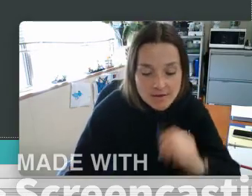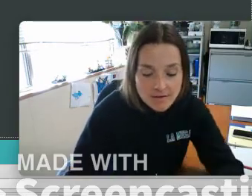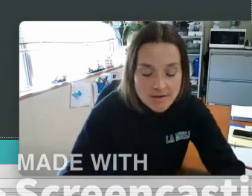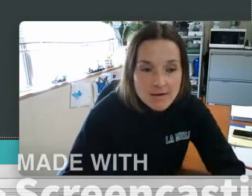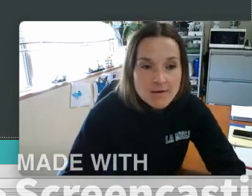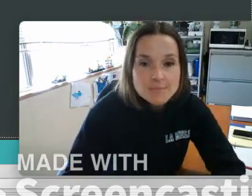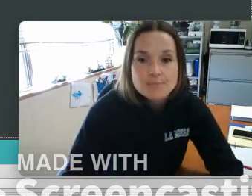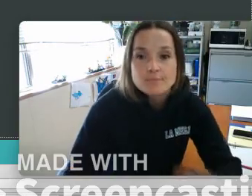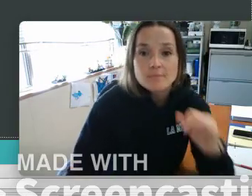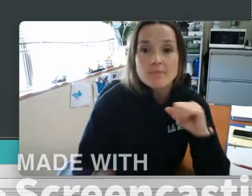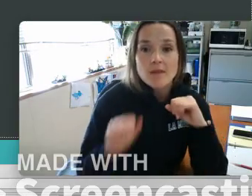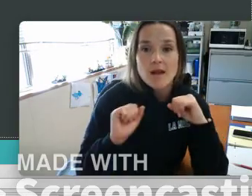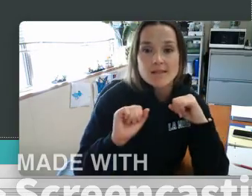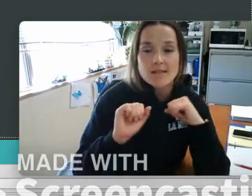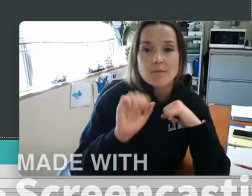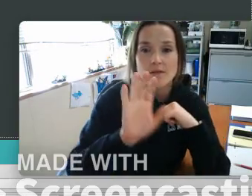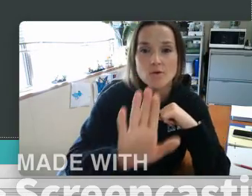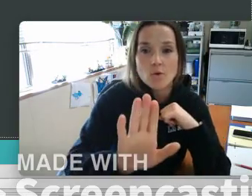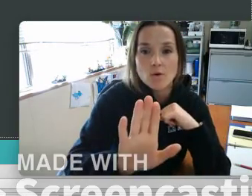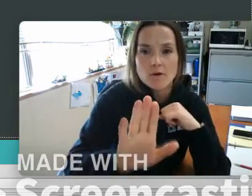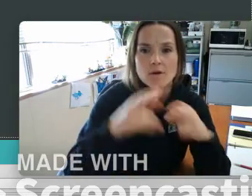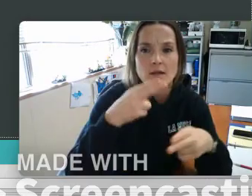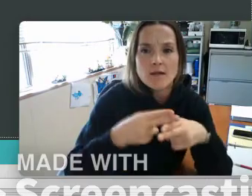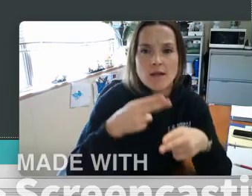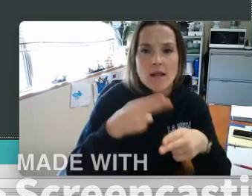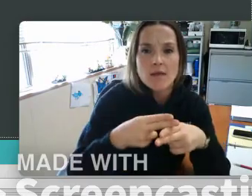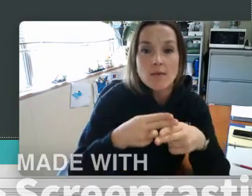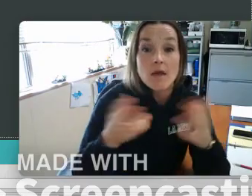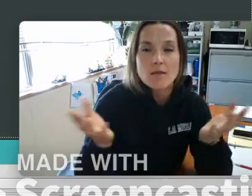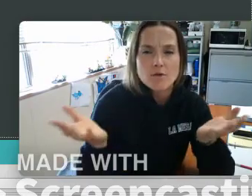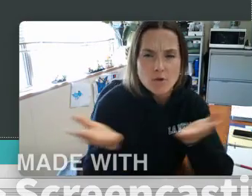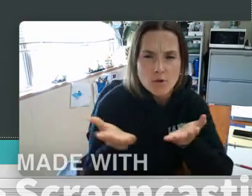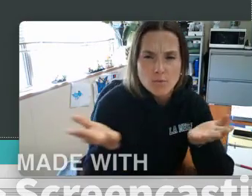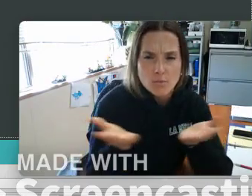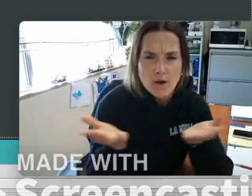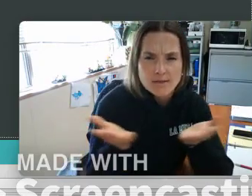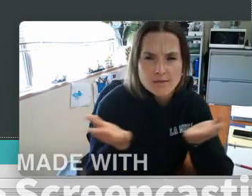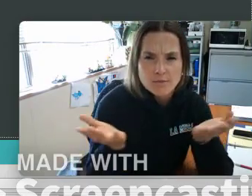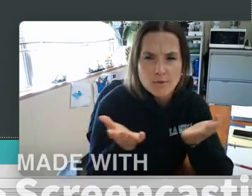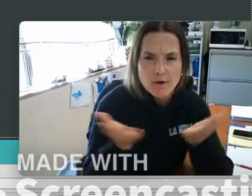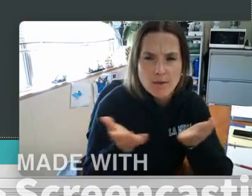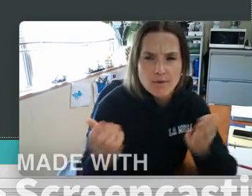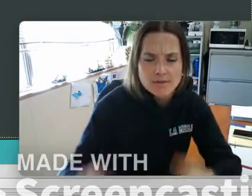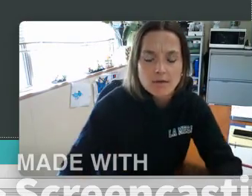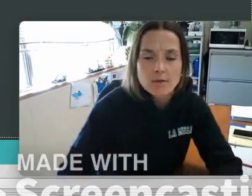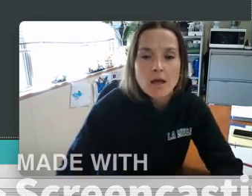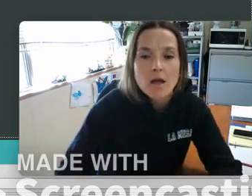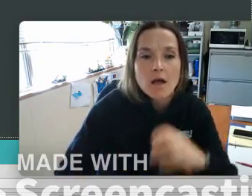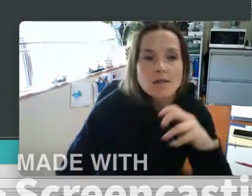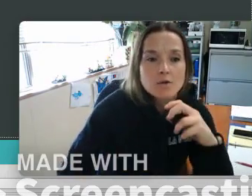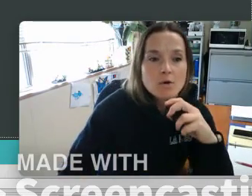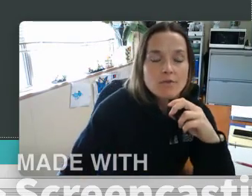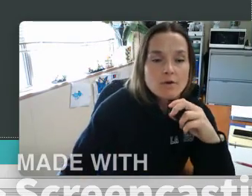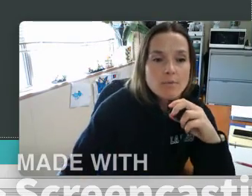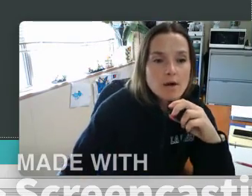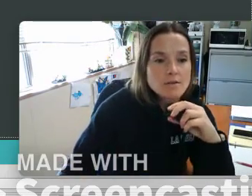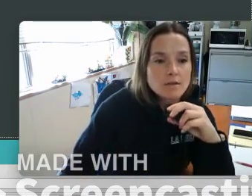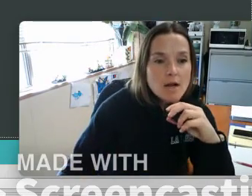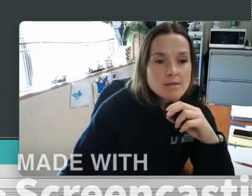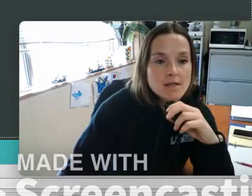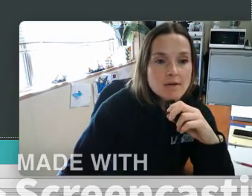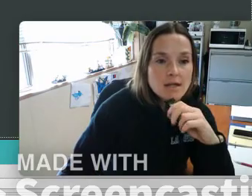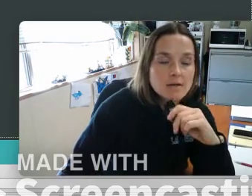TV. And it's going to be your name, and then you'll go what with your eyebrows down. And so hopefully you all